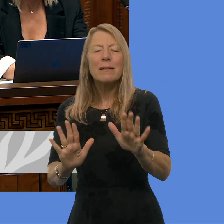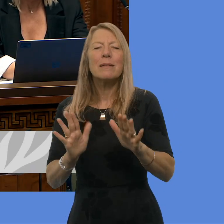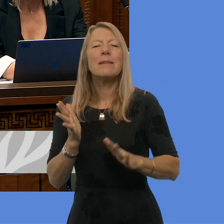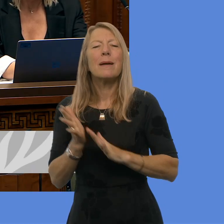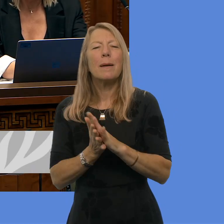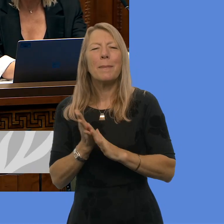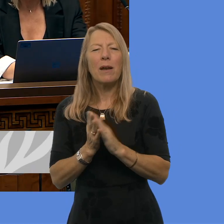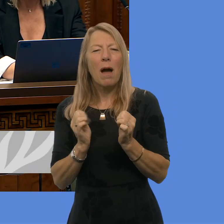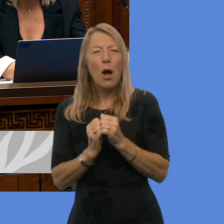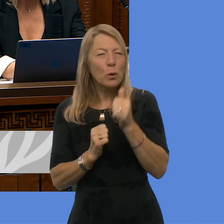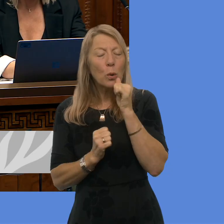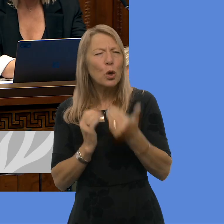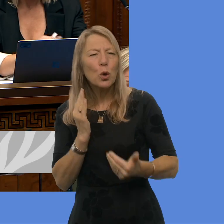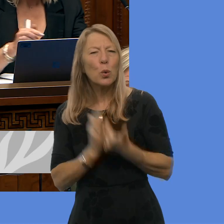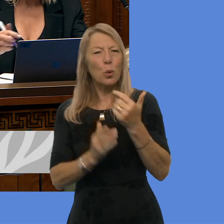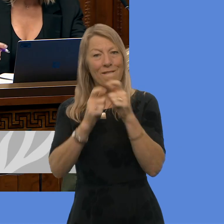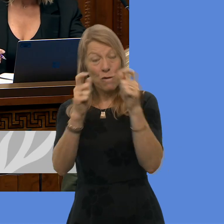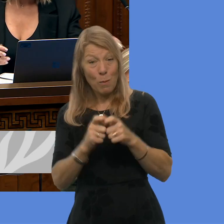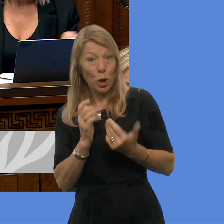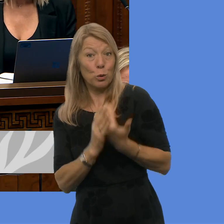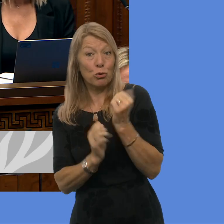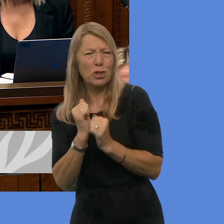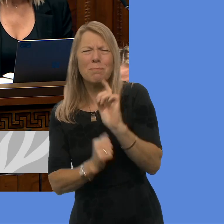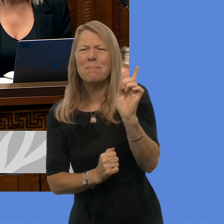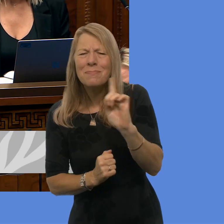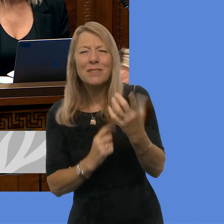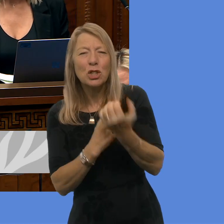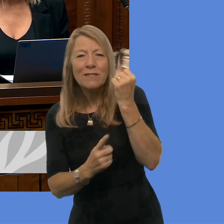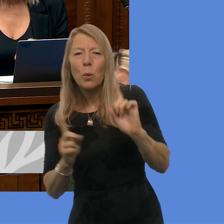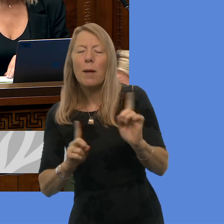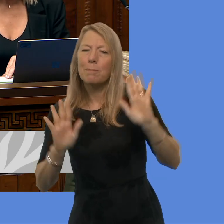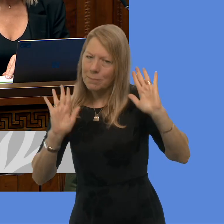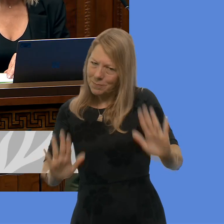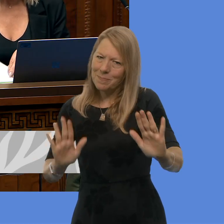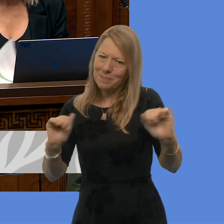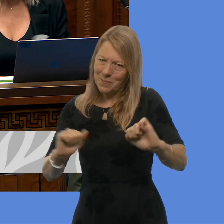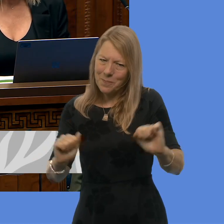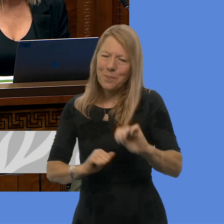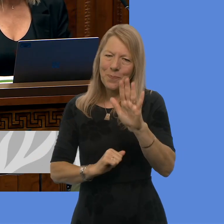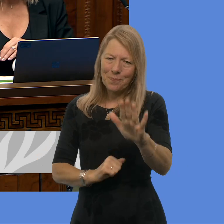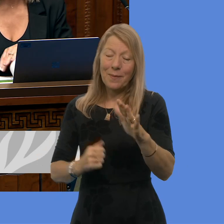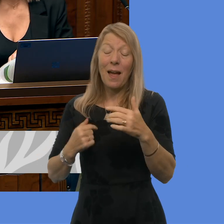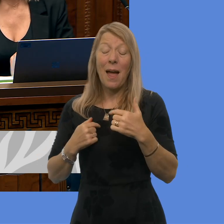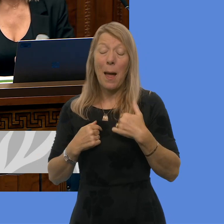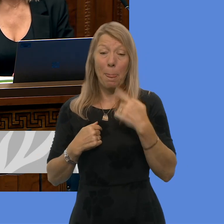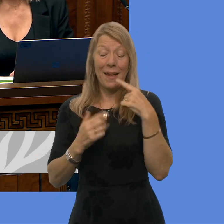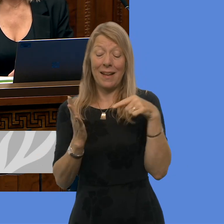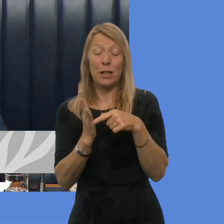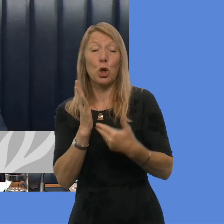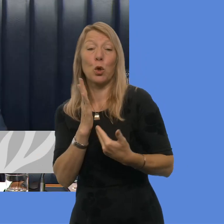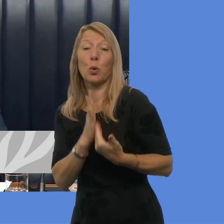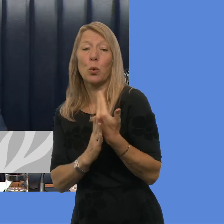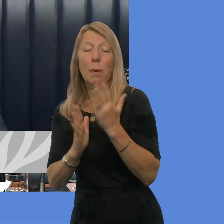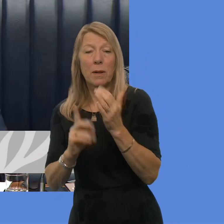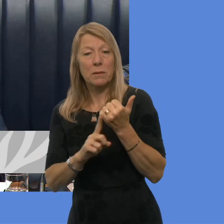this framework will do and how it will deliver. Ultimately, for me, it needs to be inclusive, it needs to command the support of the victims and survivors, and that's all